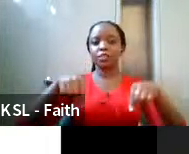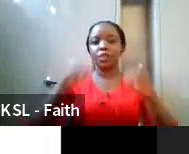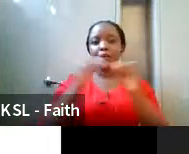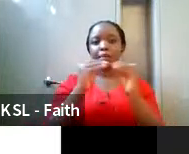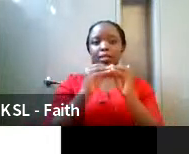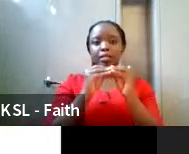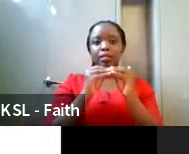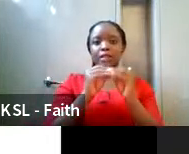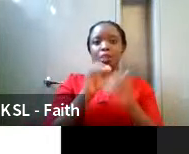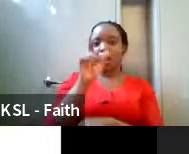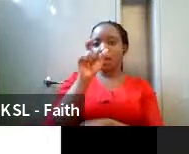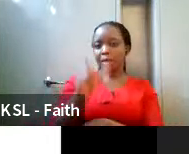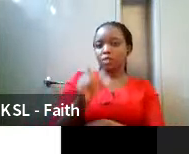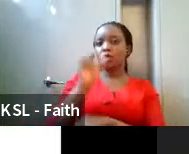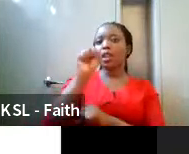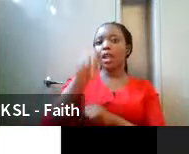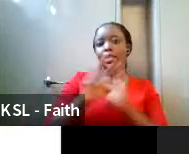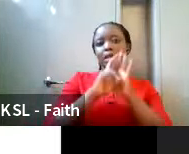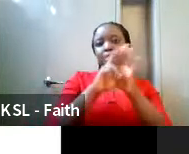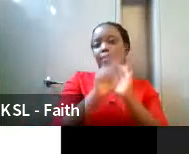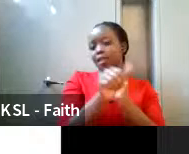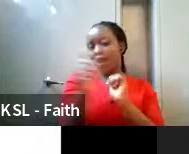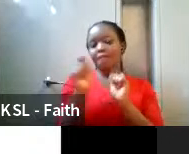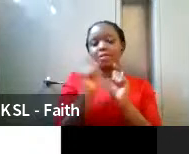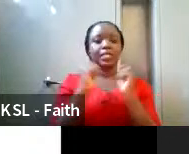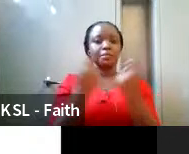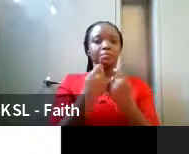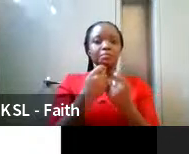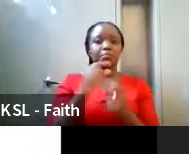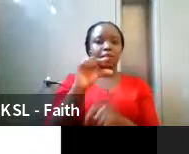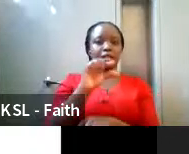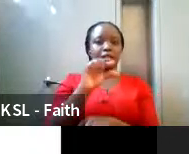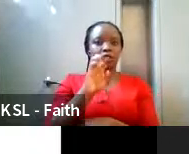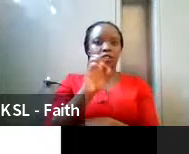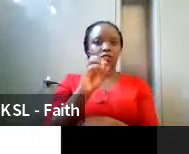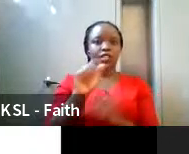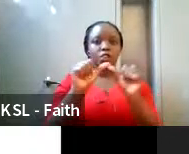One person can represent the rest. Georgina, maybe you can take it up.